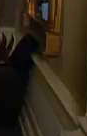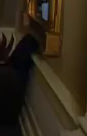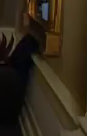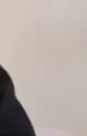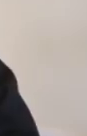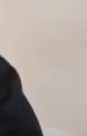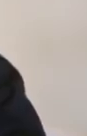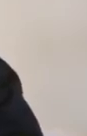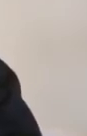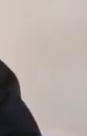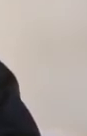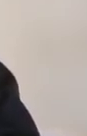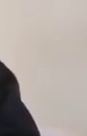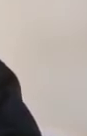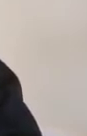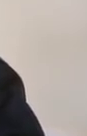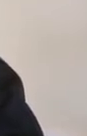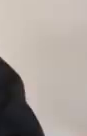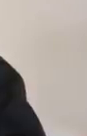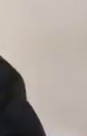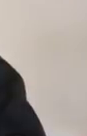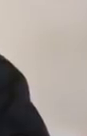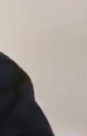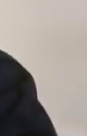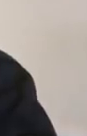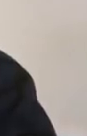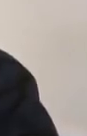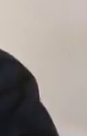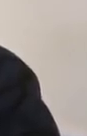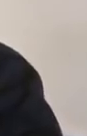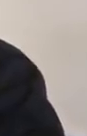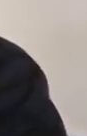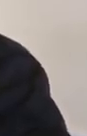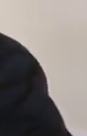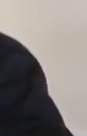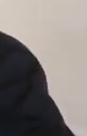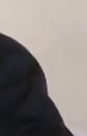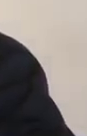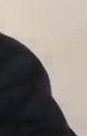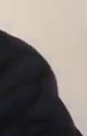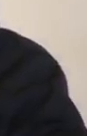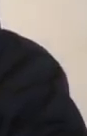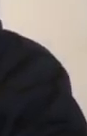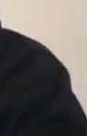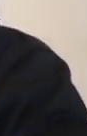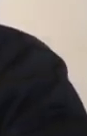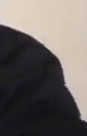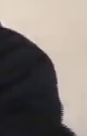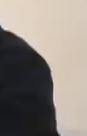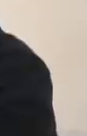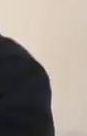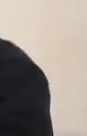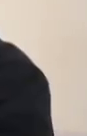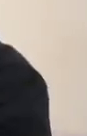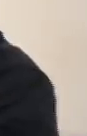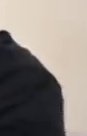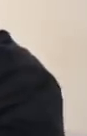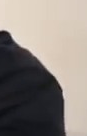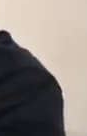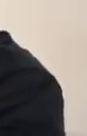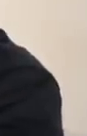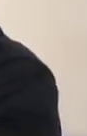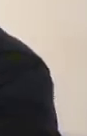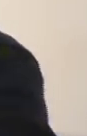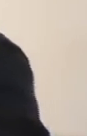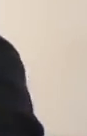thumb. Some thumbs are very big. When you press, it will be in the person you